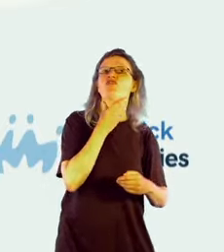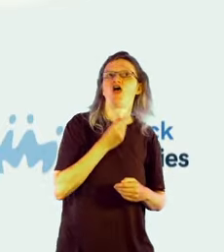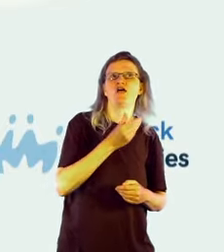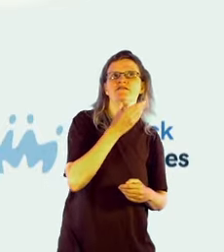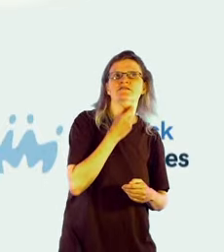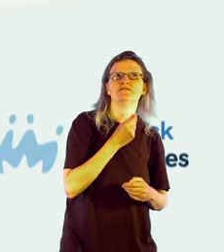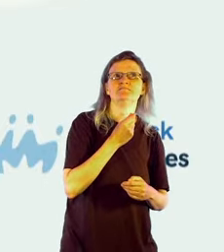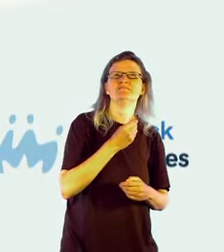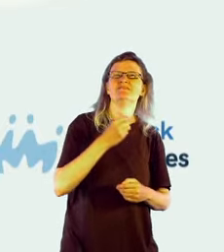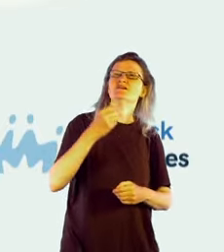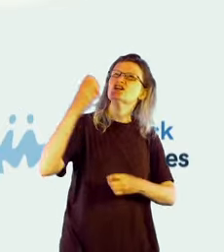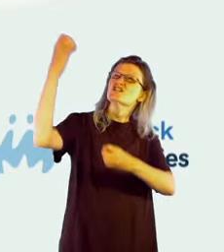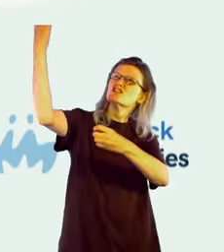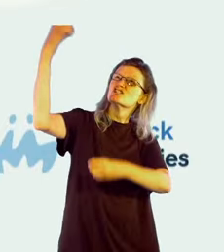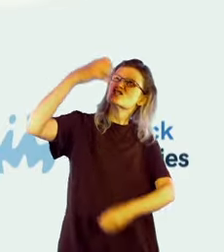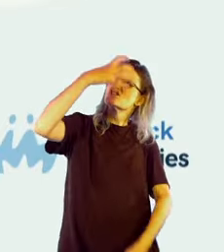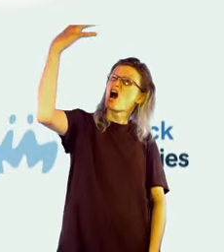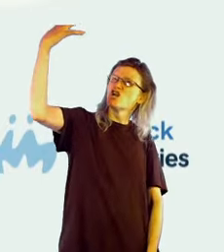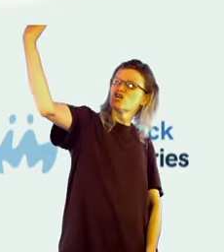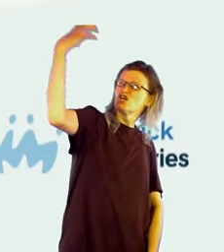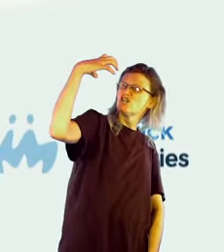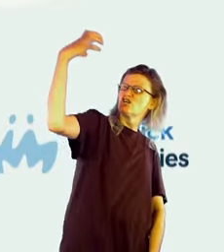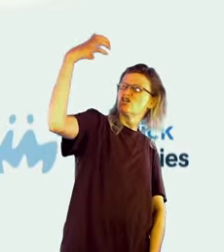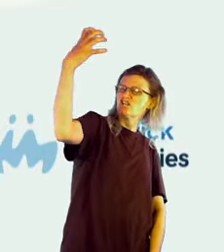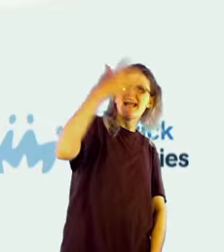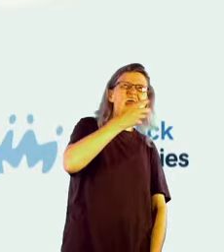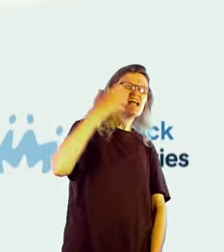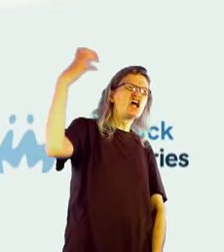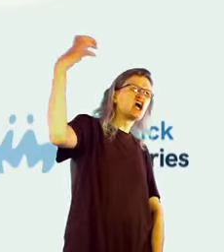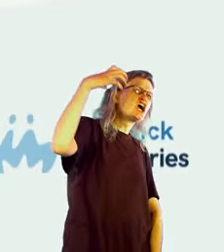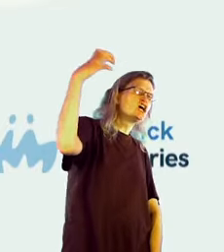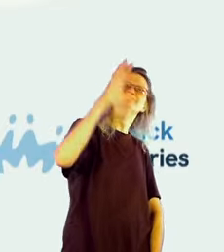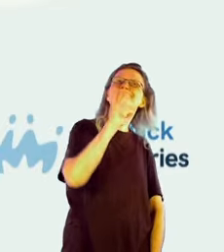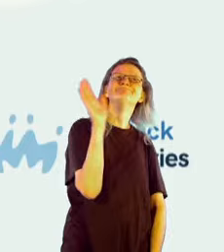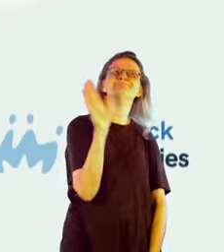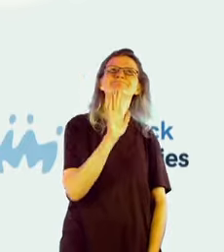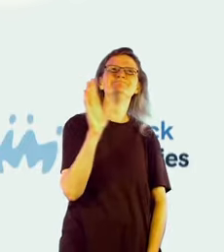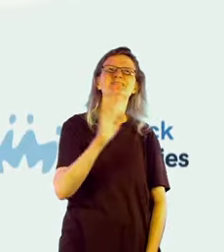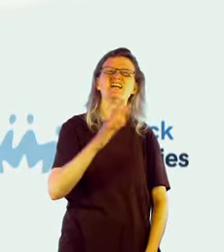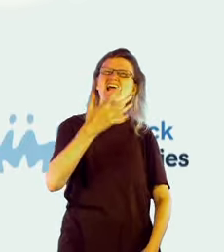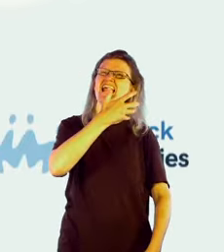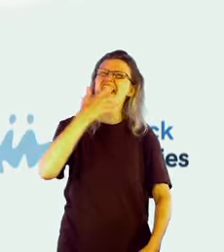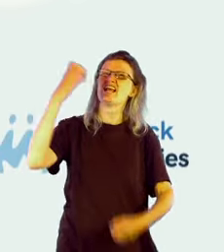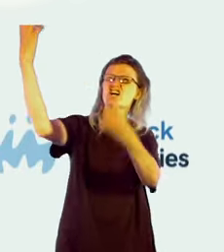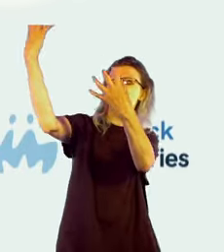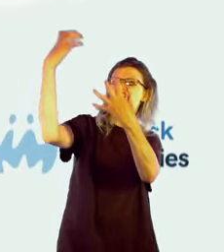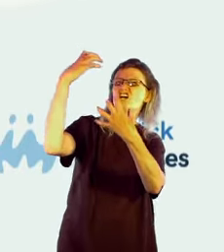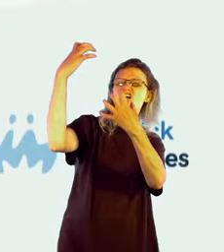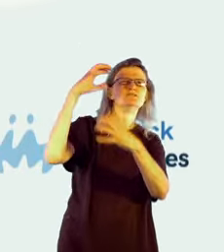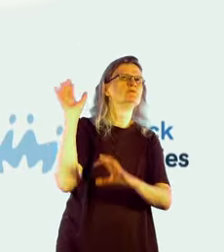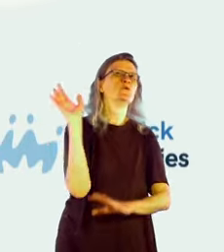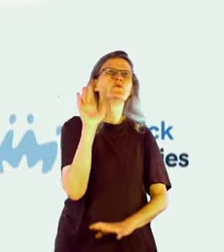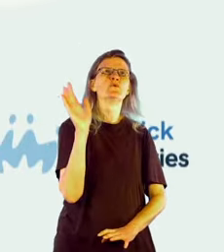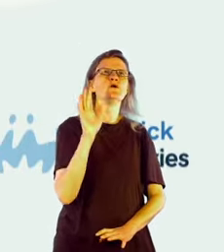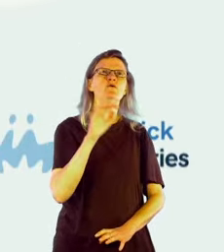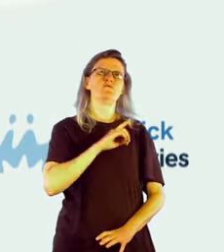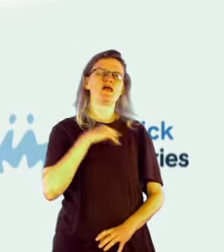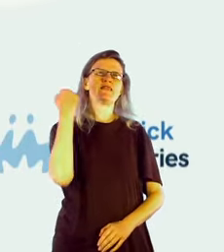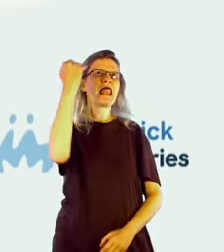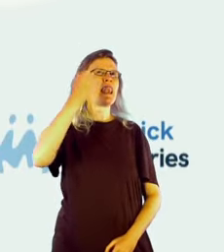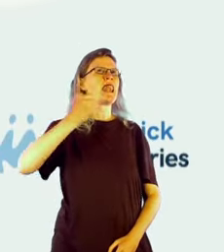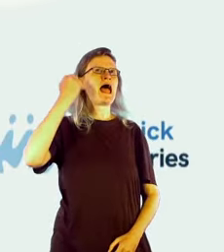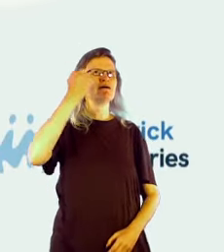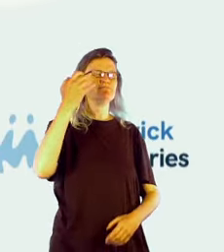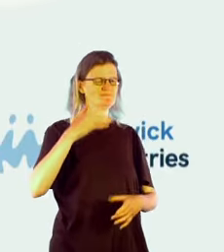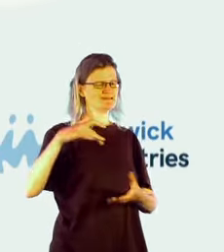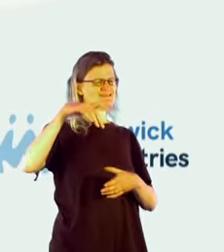thirst. The sun will not beat down on them, nor any scorching heat. For the Lamb at the center